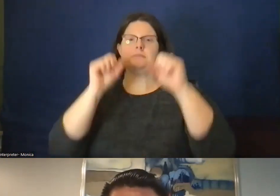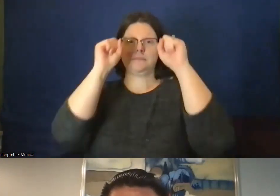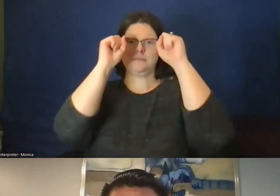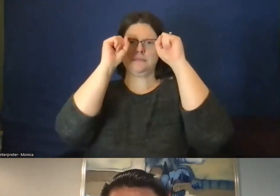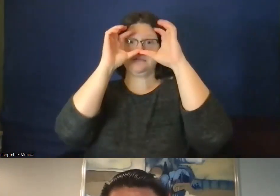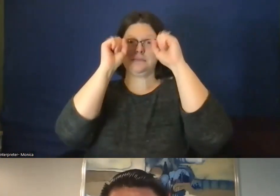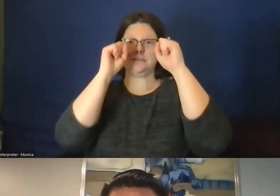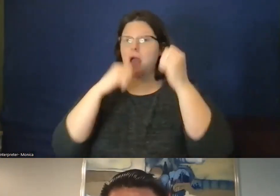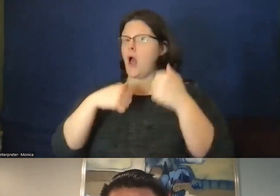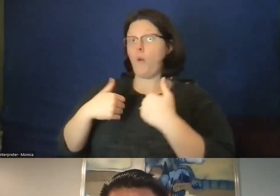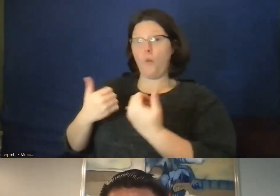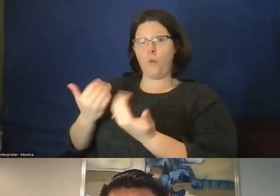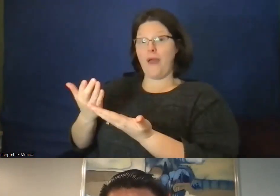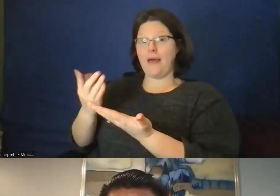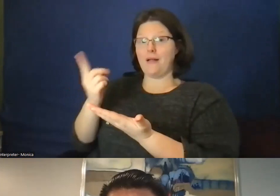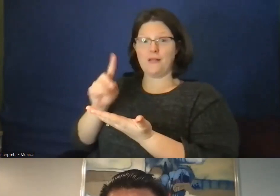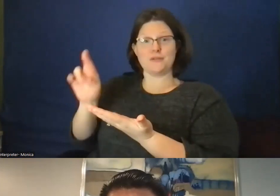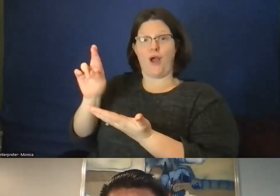Doctor?